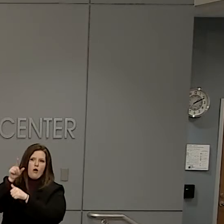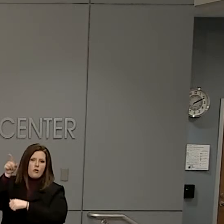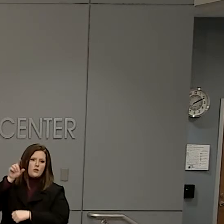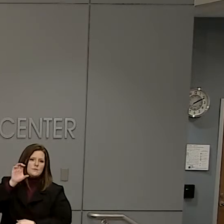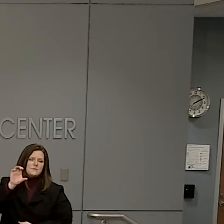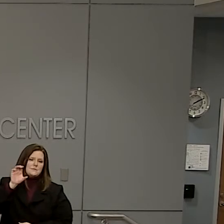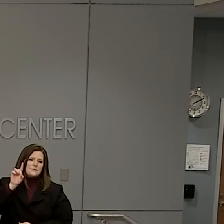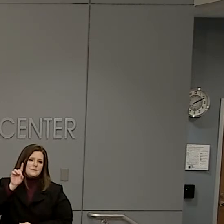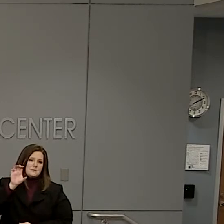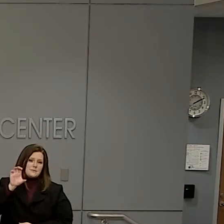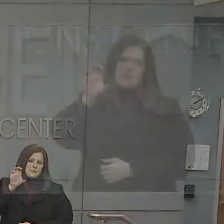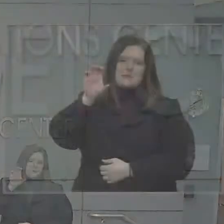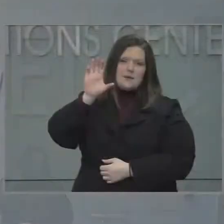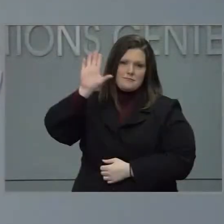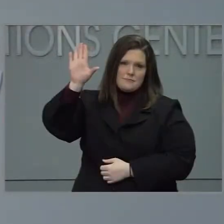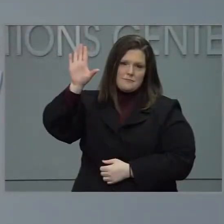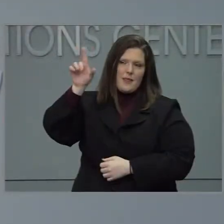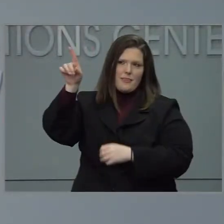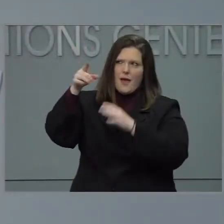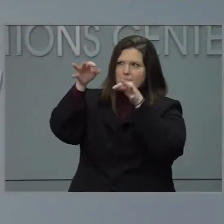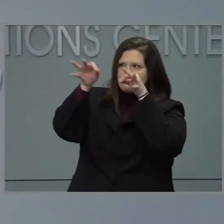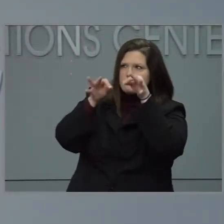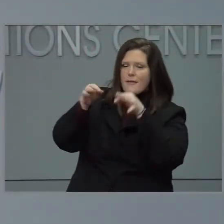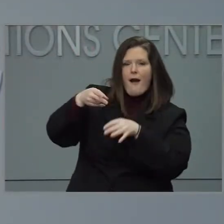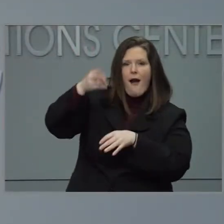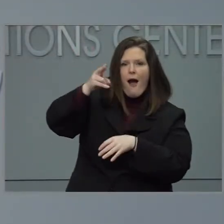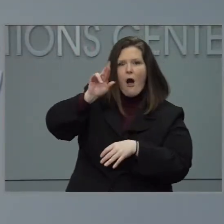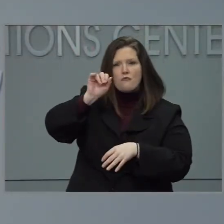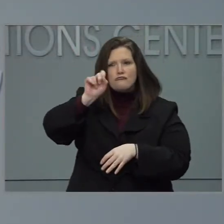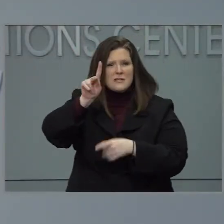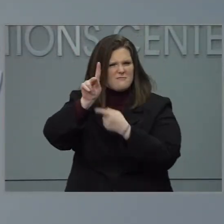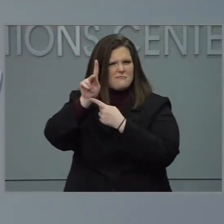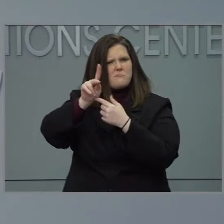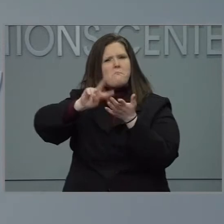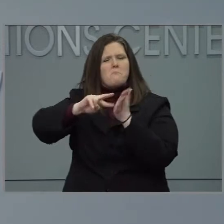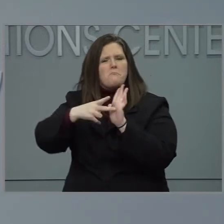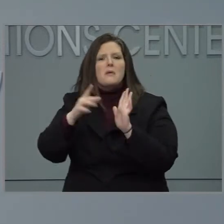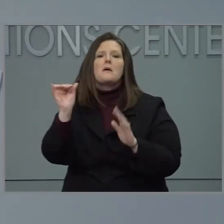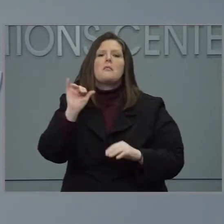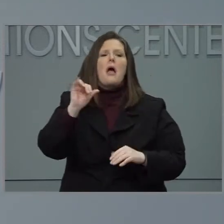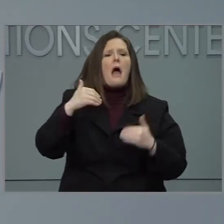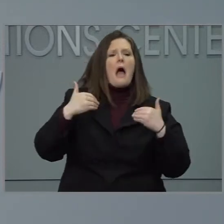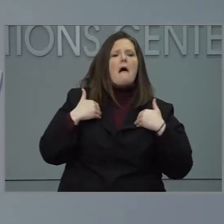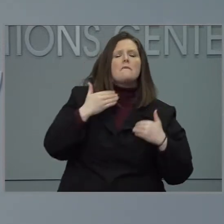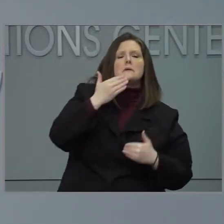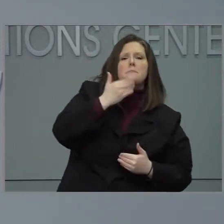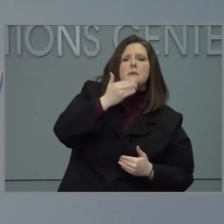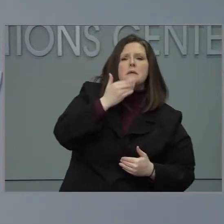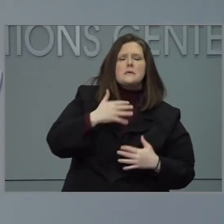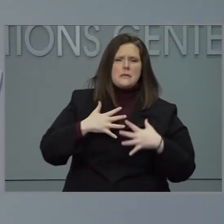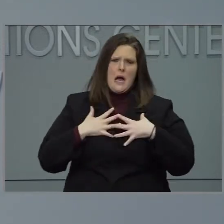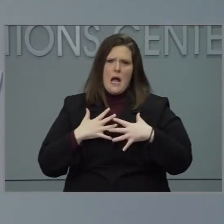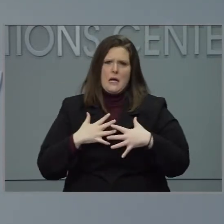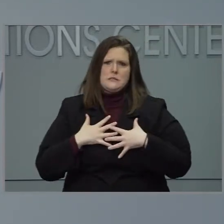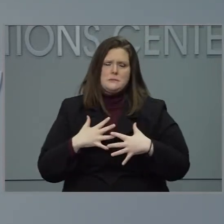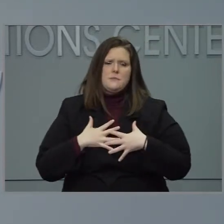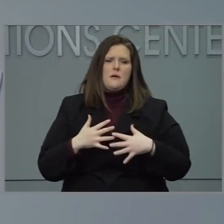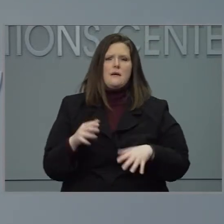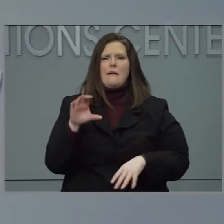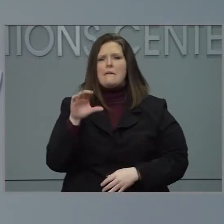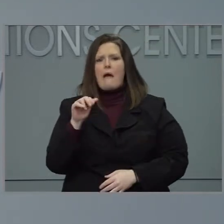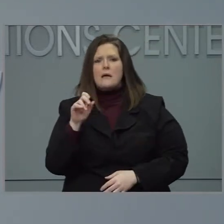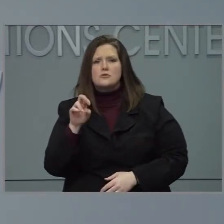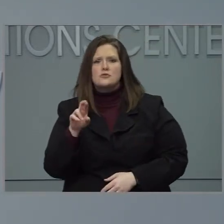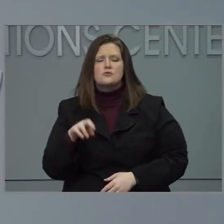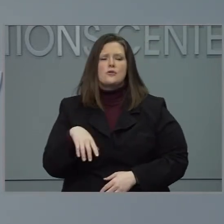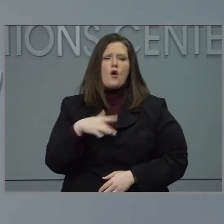from COVID-19. This includes conditions like asthma, cancer, diabetes, heart disease, kidney disease,